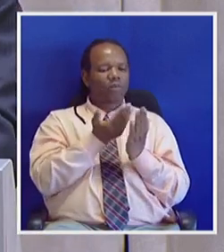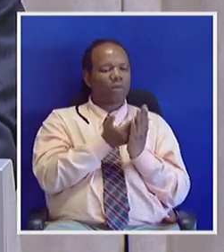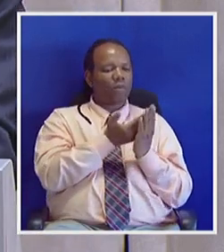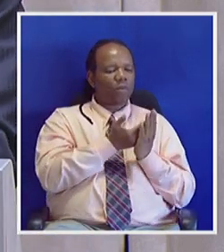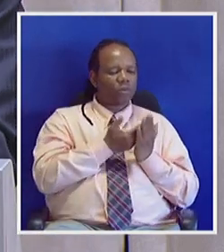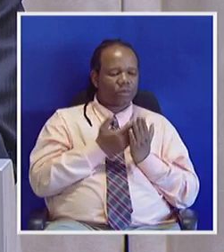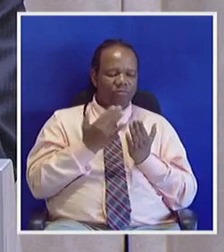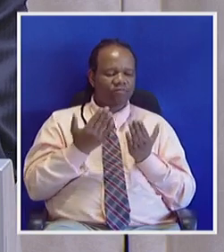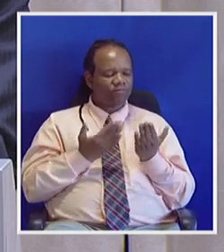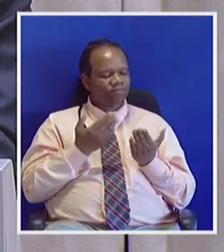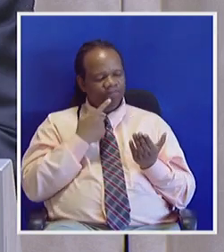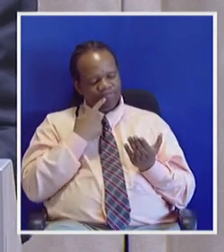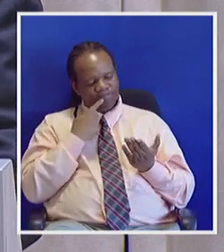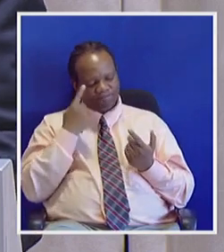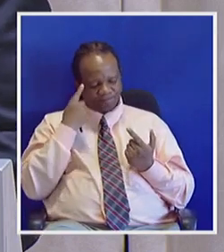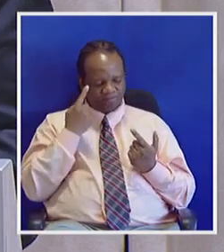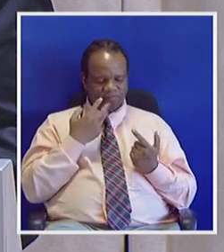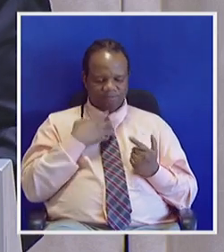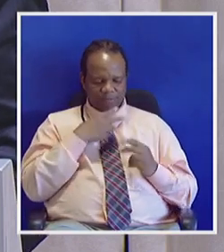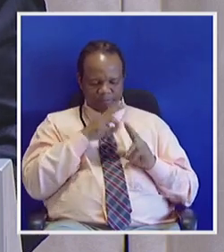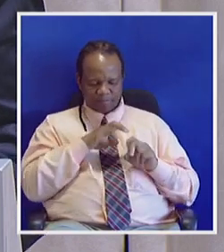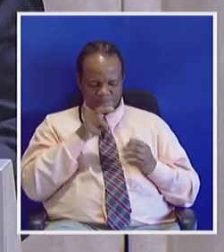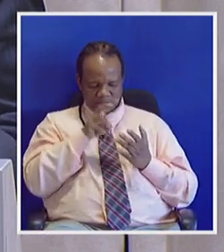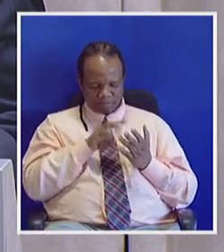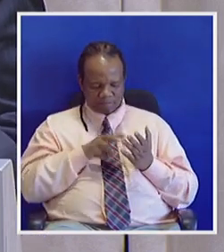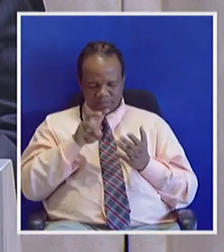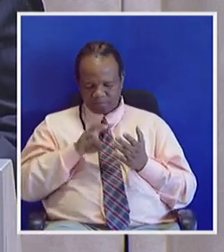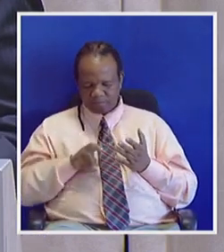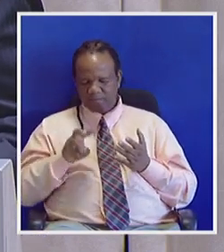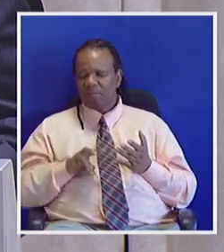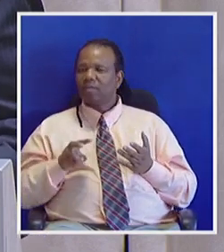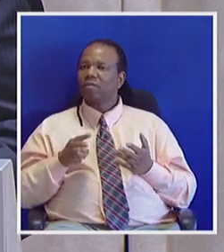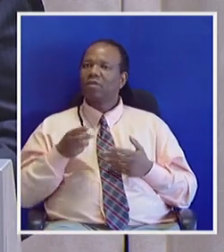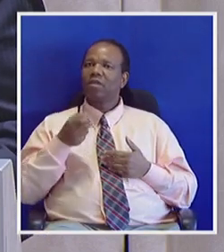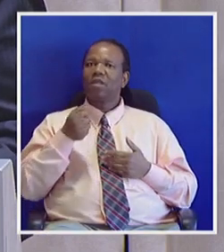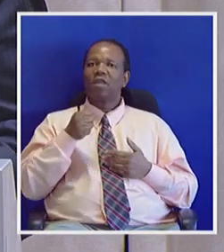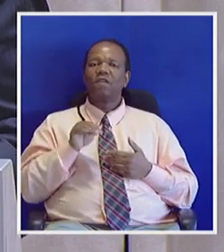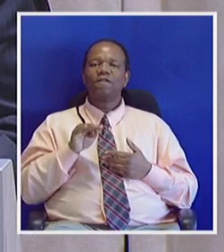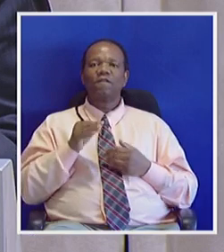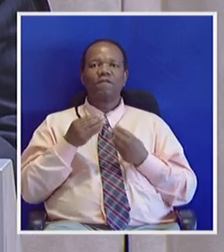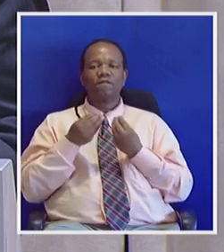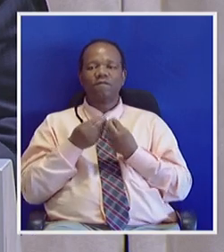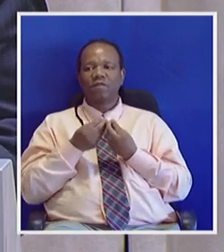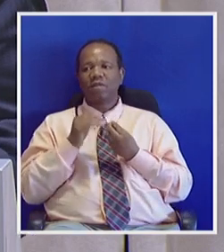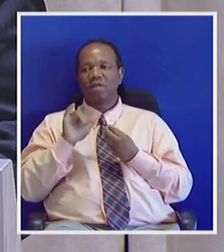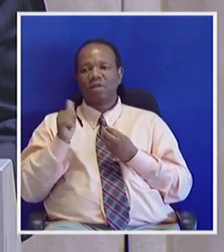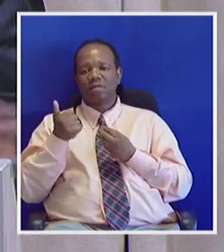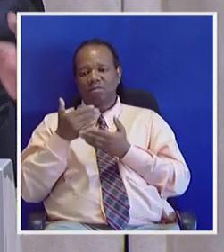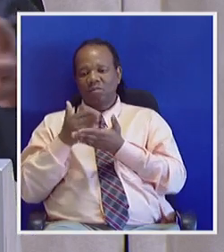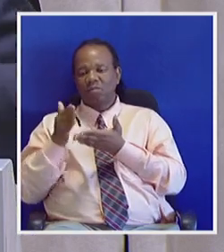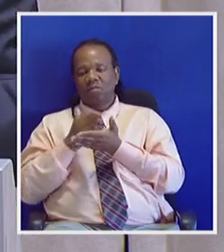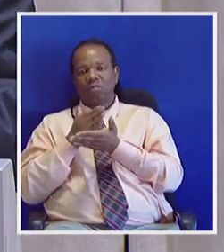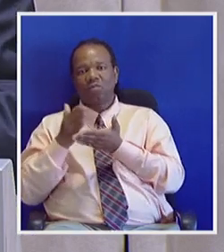her. Those are being examined, because if there is a way of rationalizing